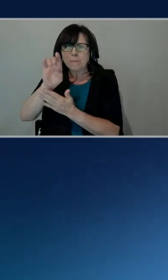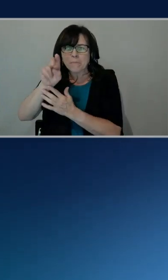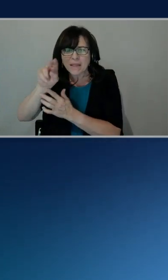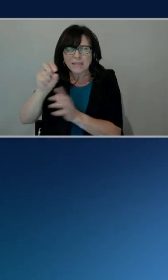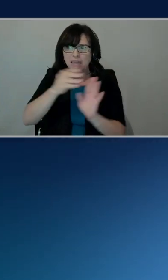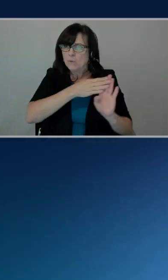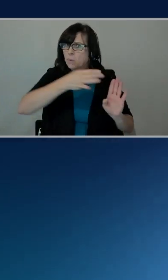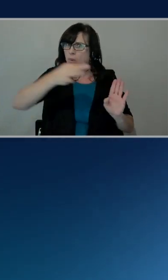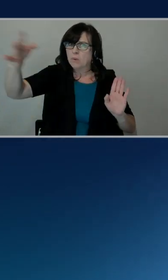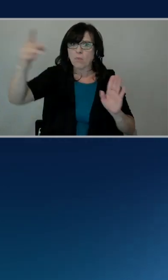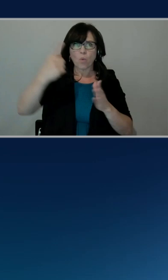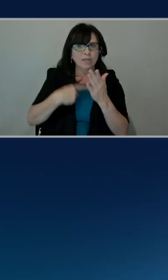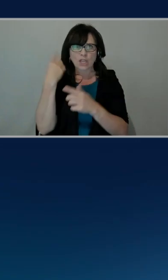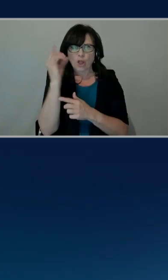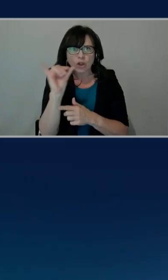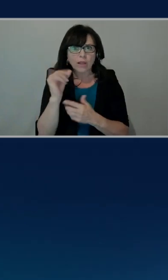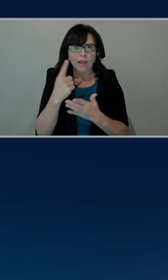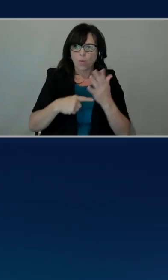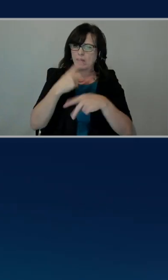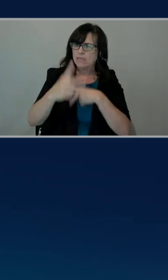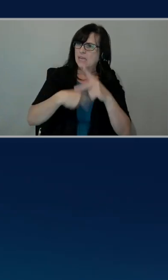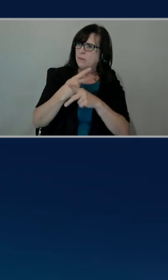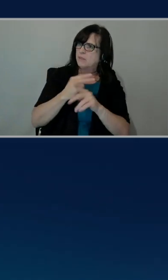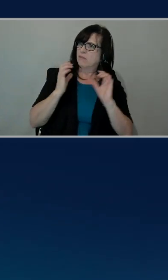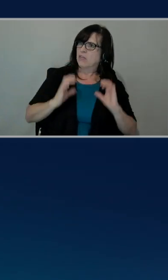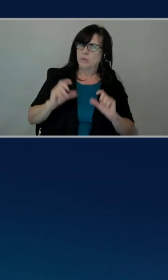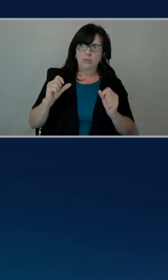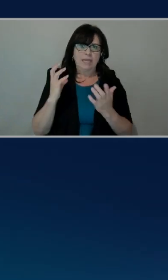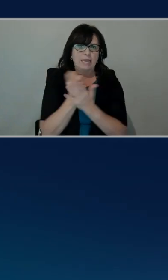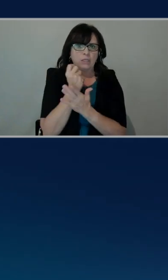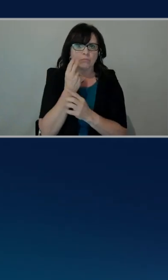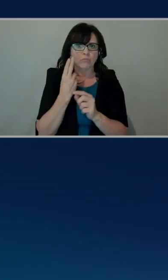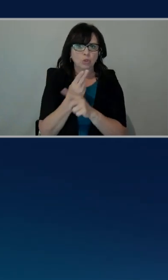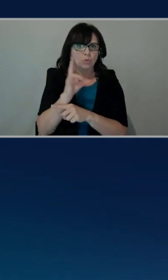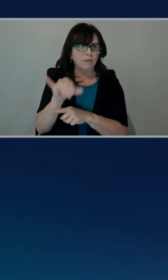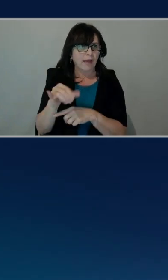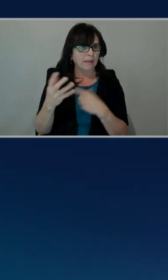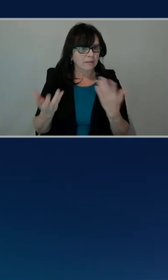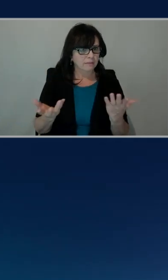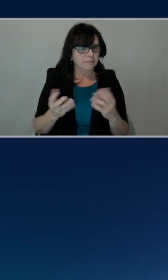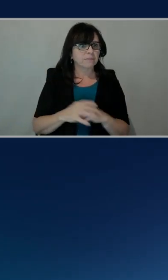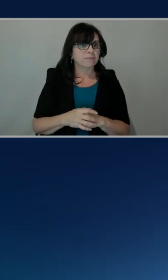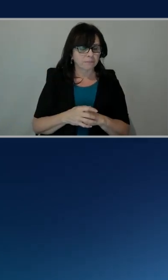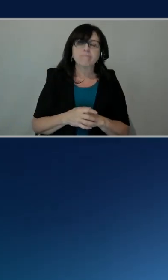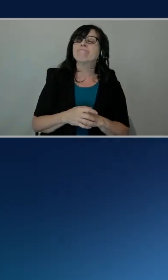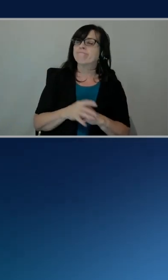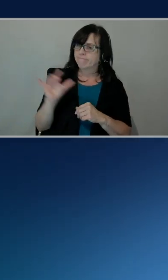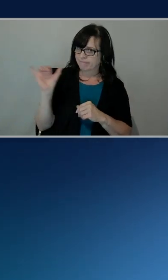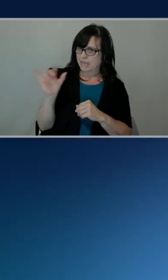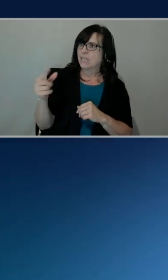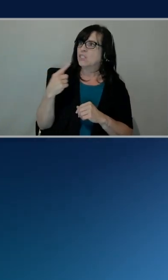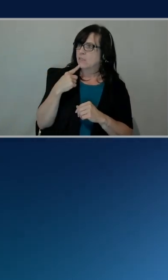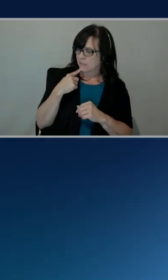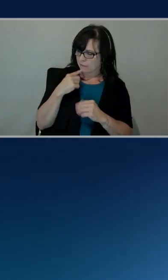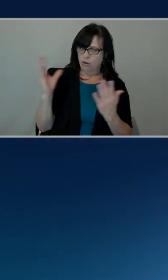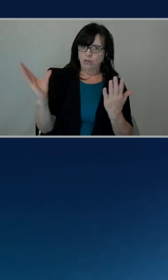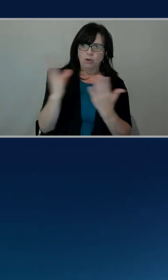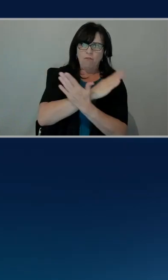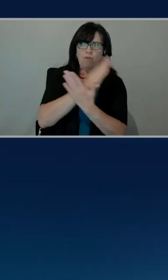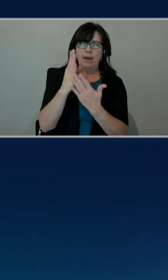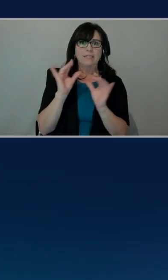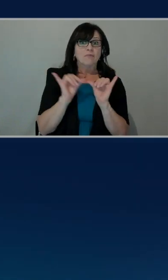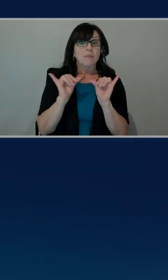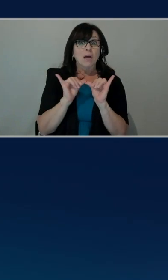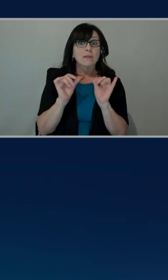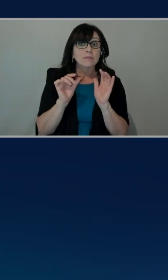like, and what are the types of customers who might leverage this? Yeah, I mean, so as Sunita mentions, there's a range of model sizes.